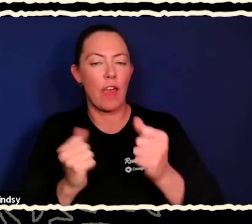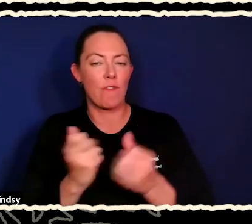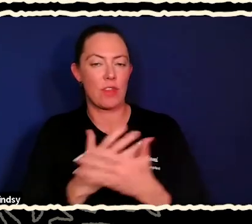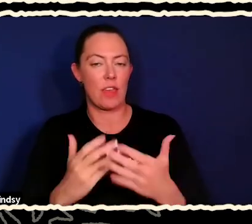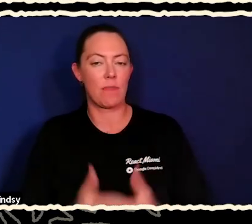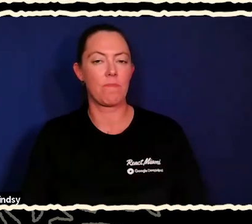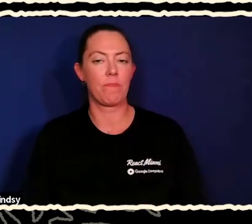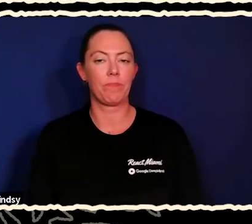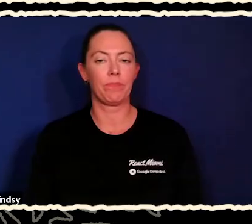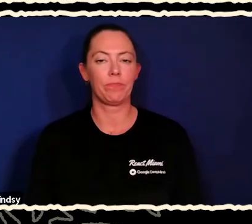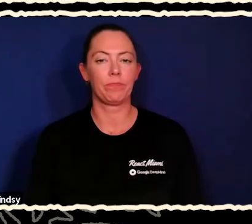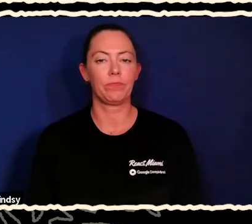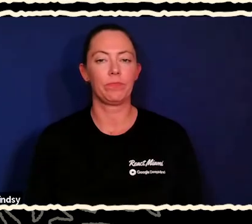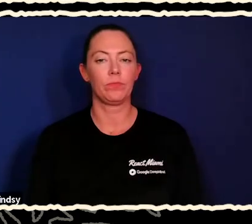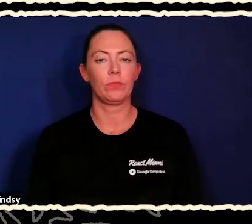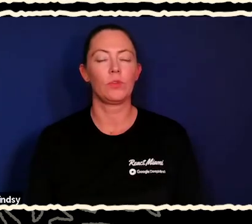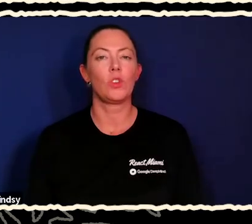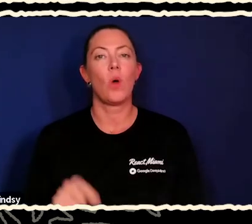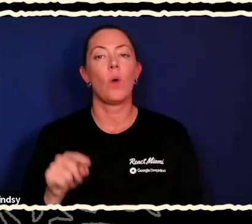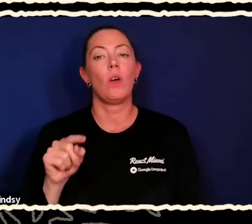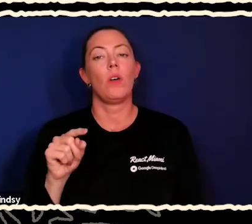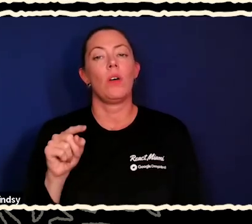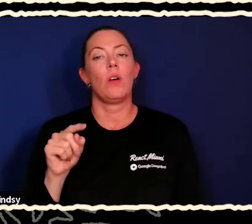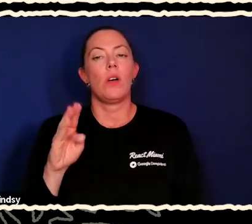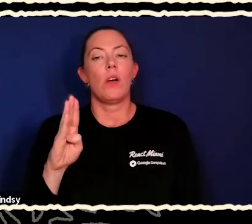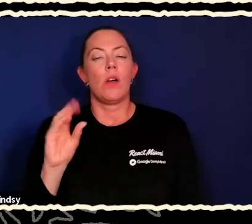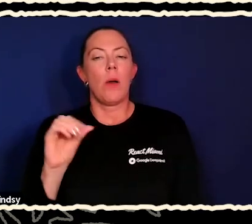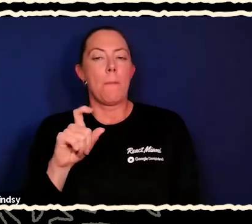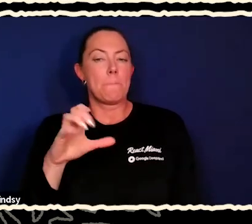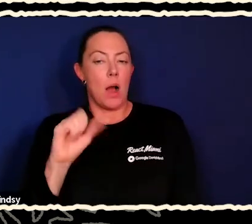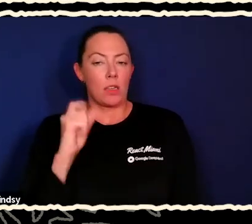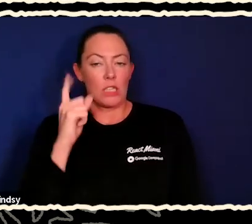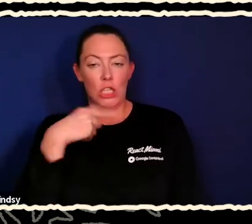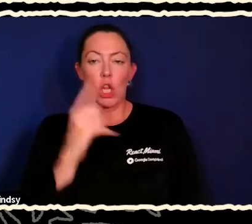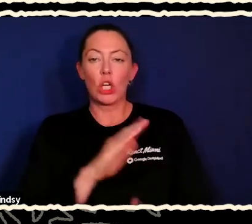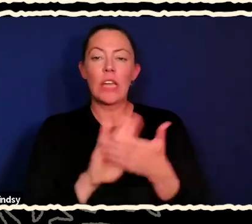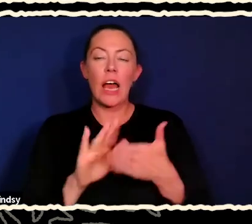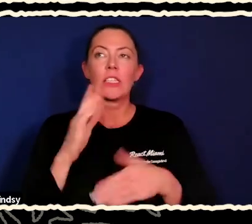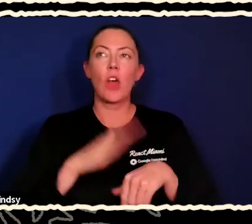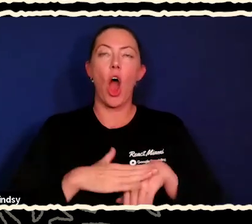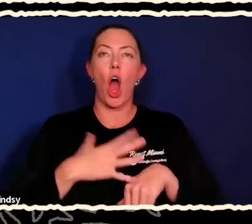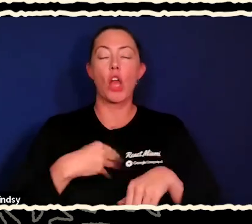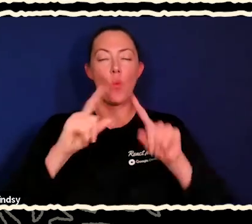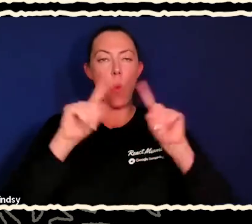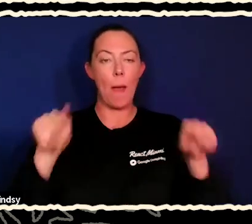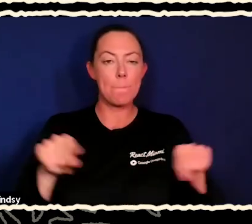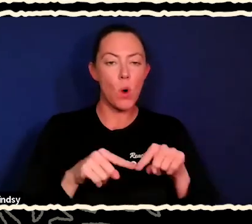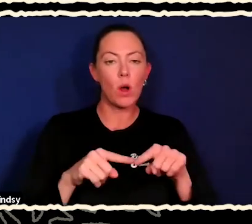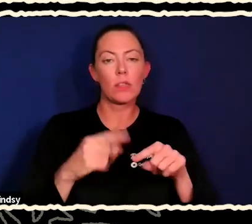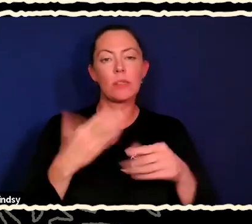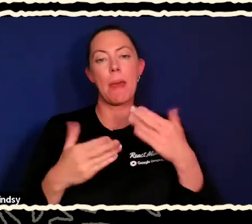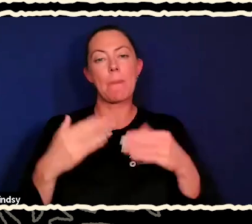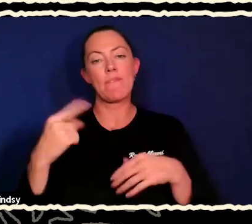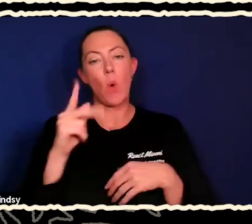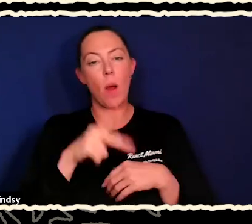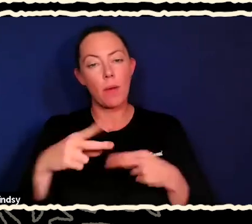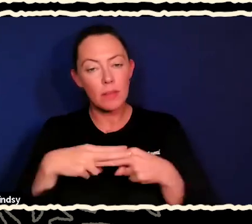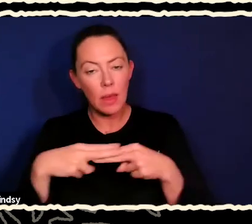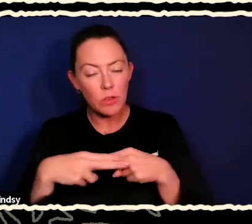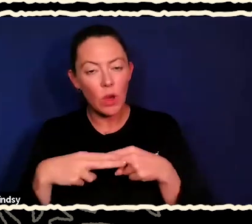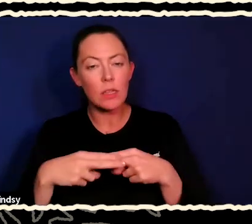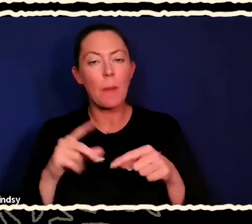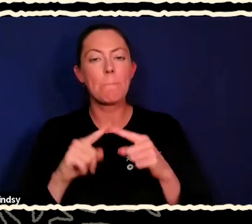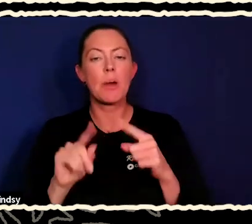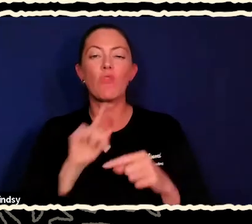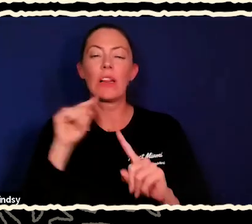Boxes look fantastic on whiteboards, maybe in slideshows. In the end, our app has many